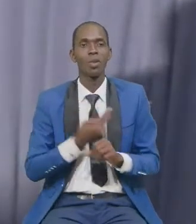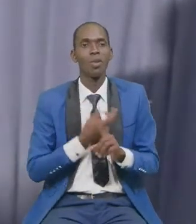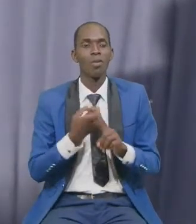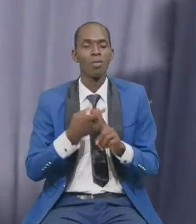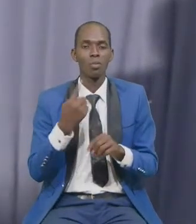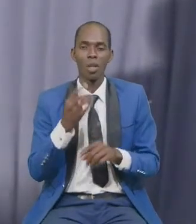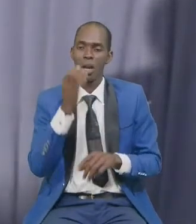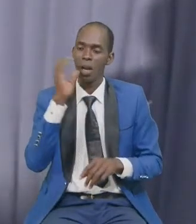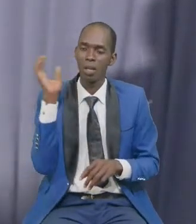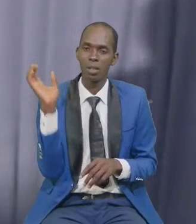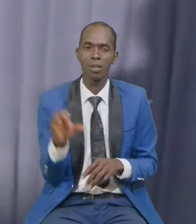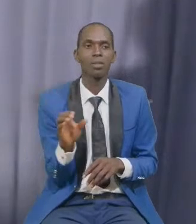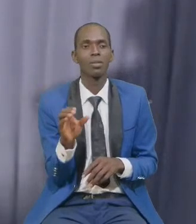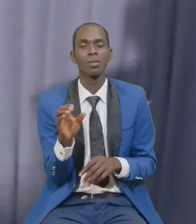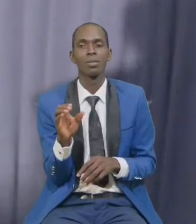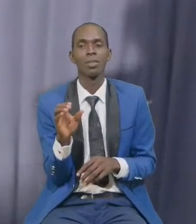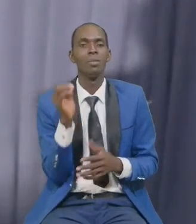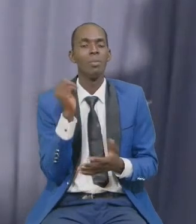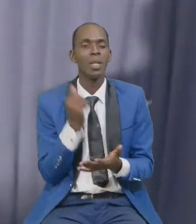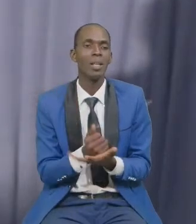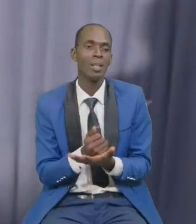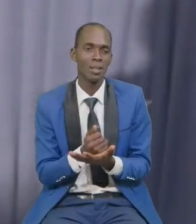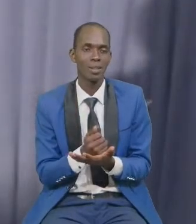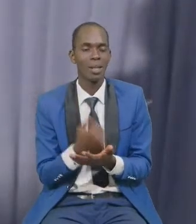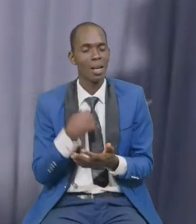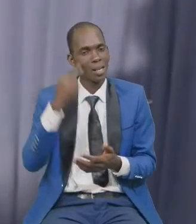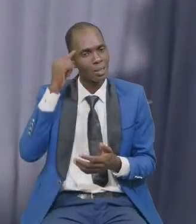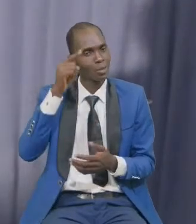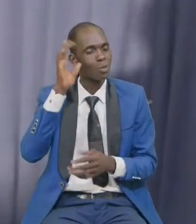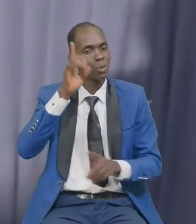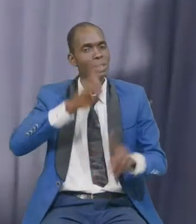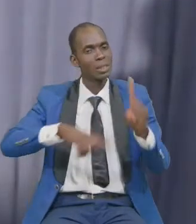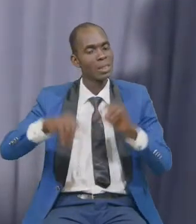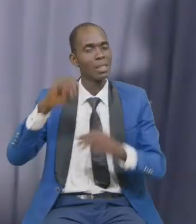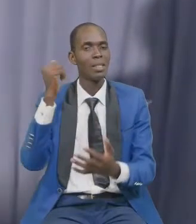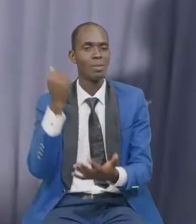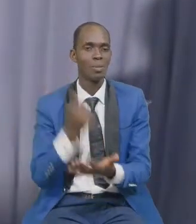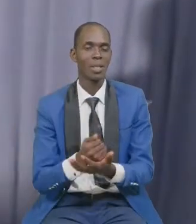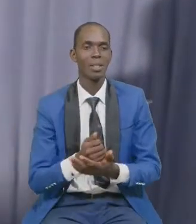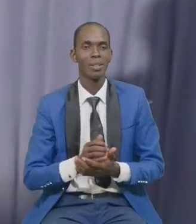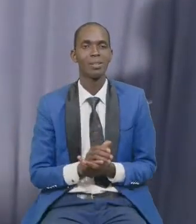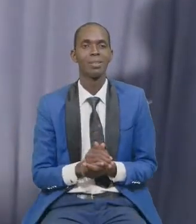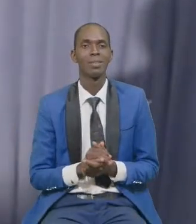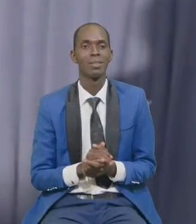from the curse. I thought somebody would say amen.